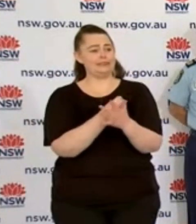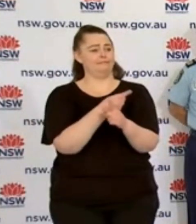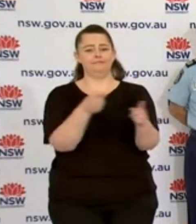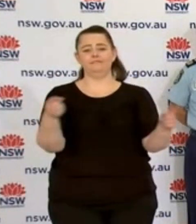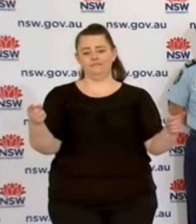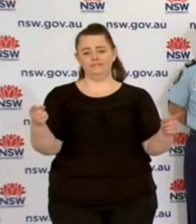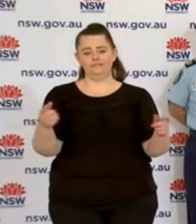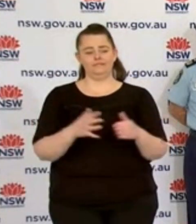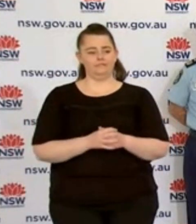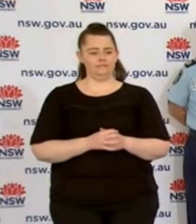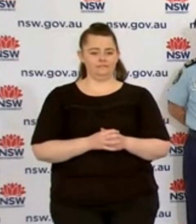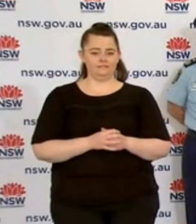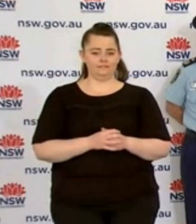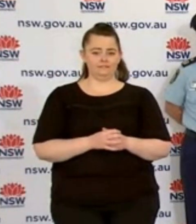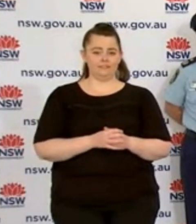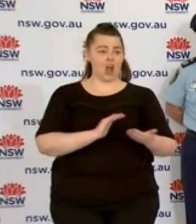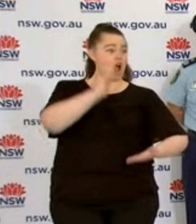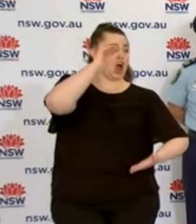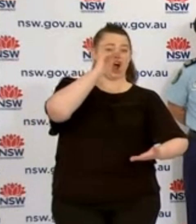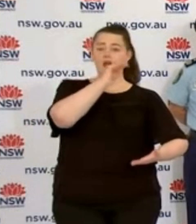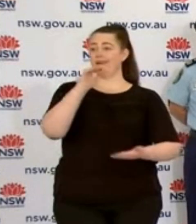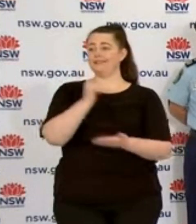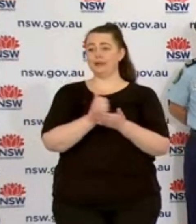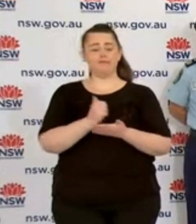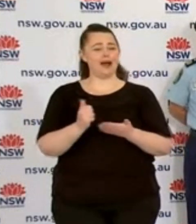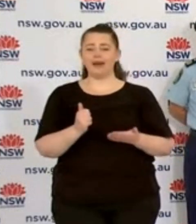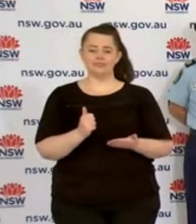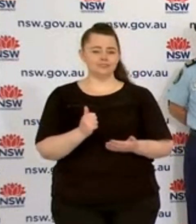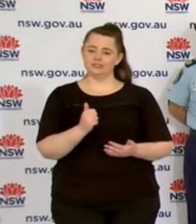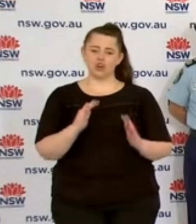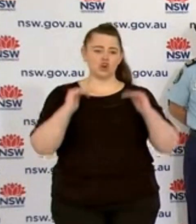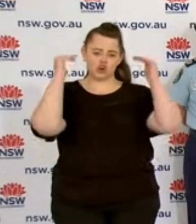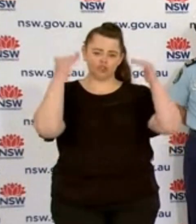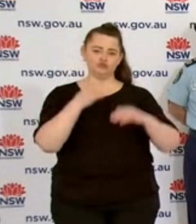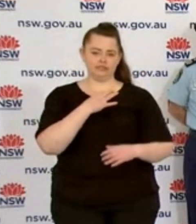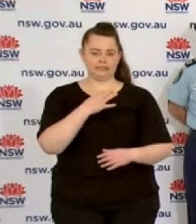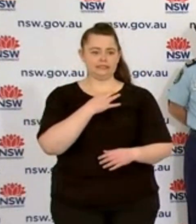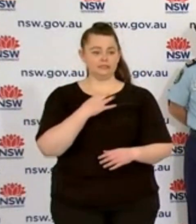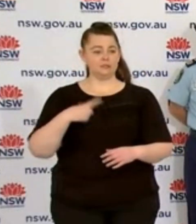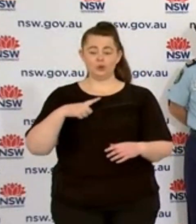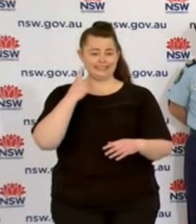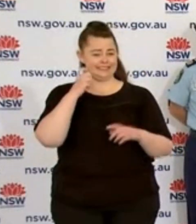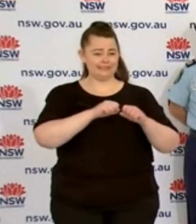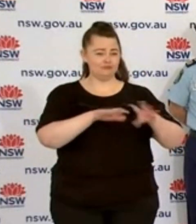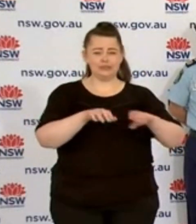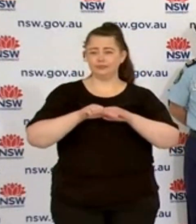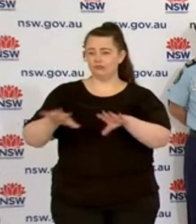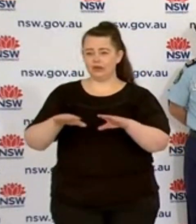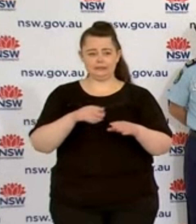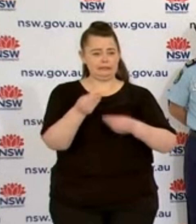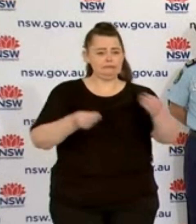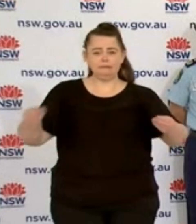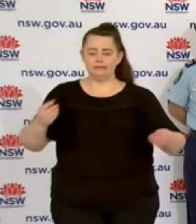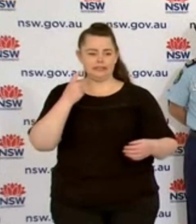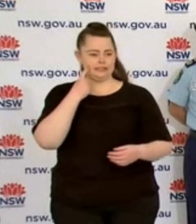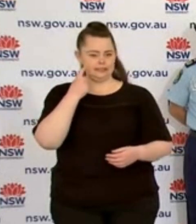afford to have a high number of cases at any stage, because as we've seen overseas, it takes off very quickly in